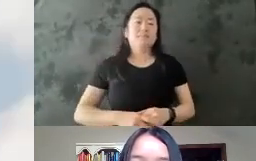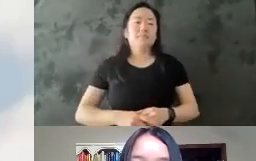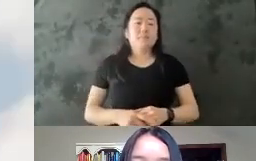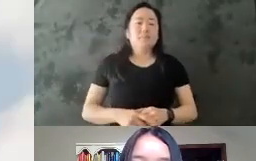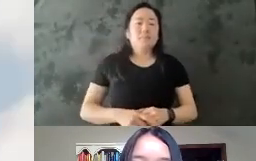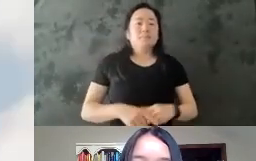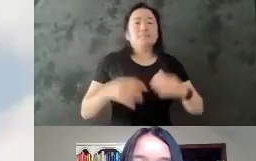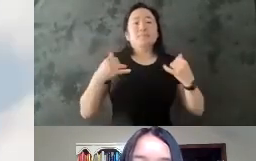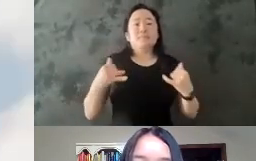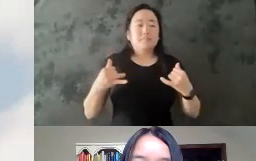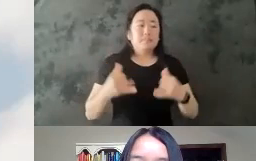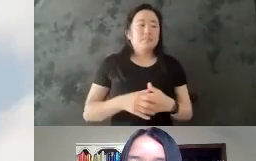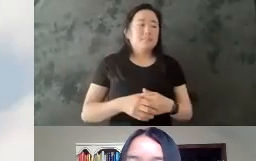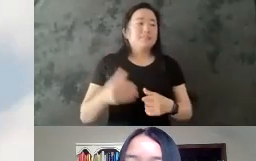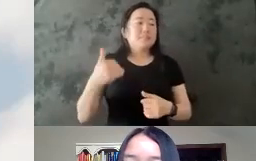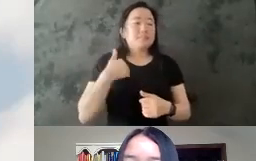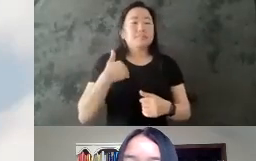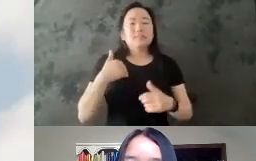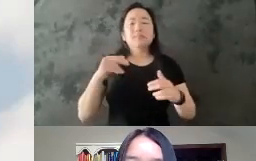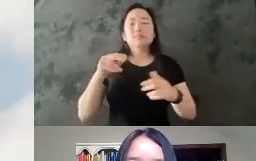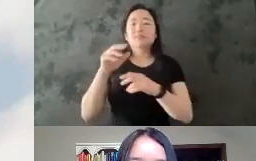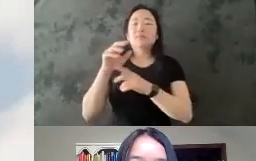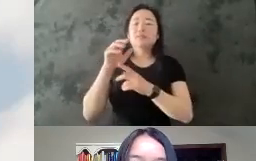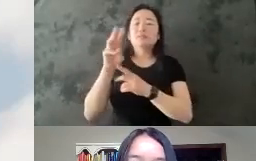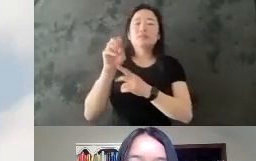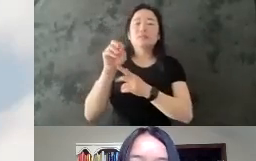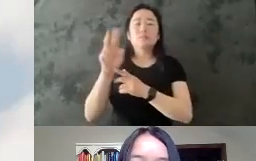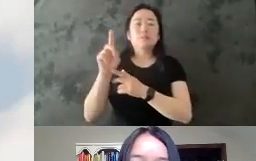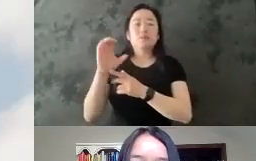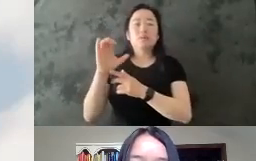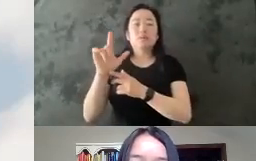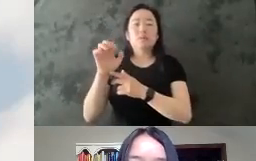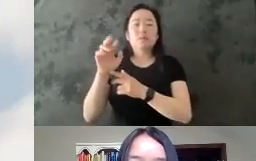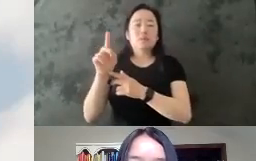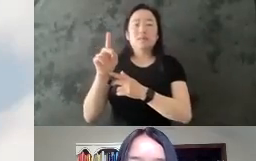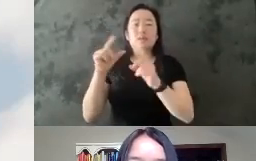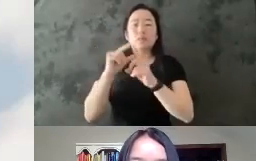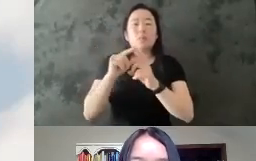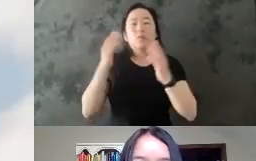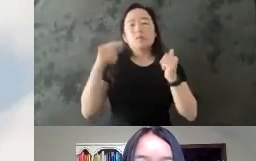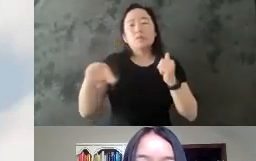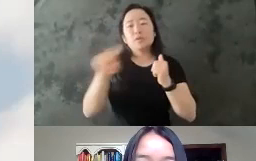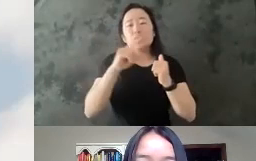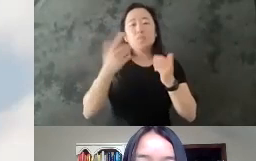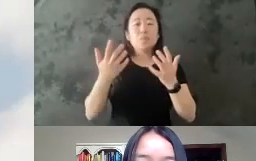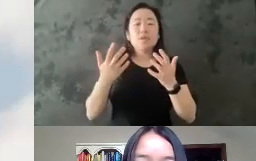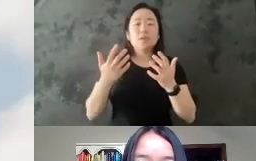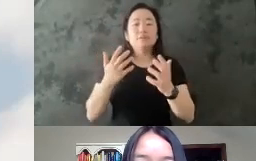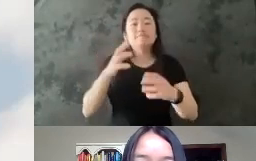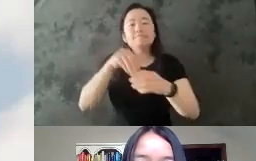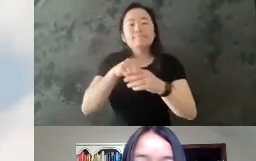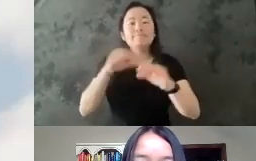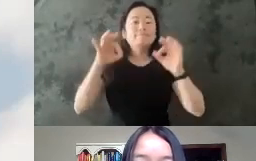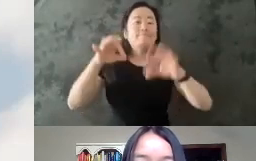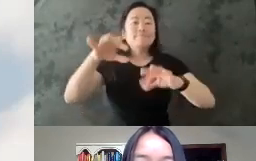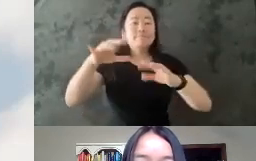So we do have a word cloud that we would hope that some of you would participate in, and this is through Menti. So we're just